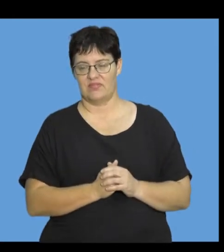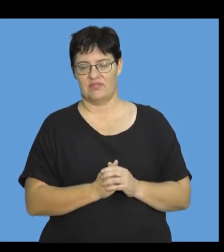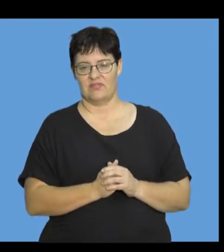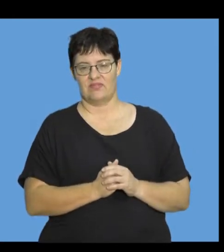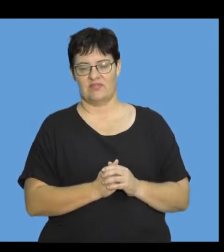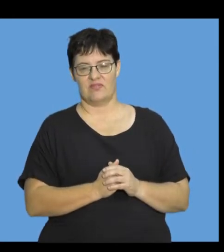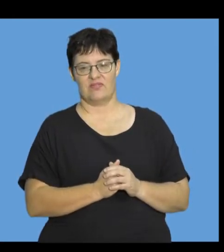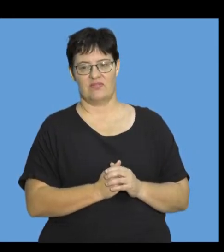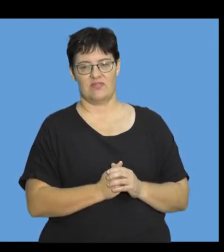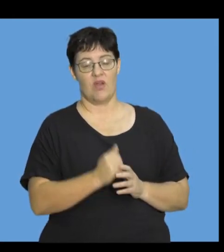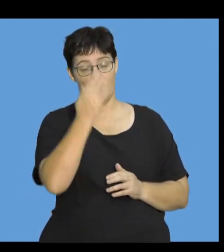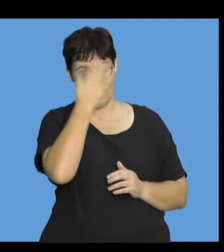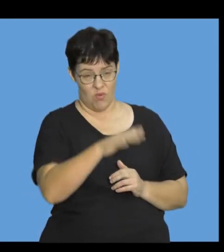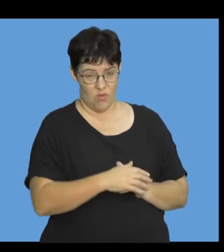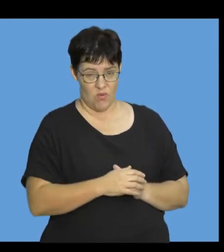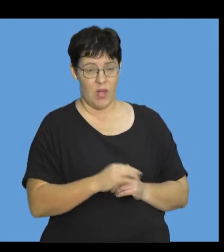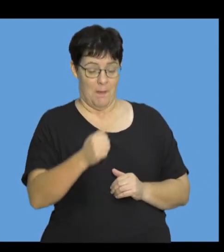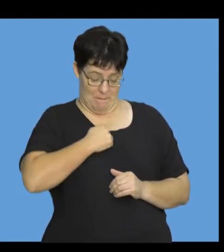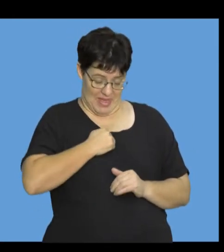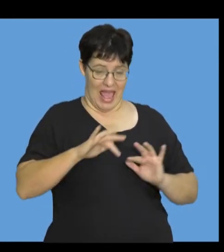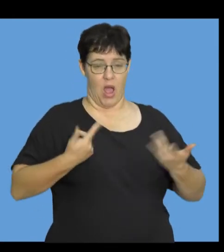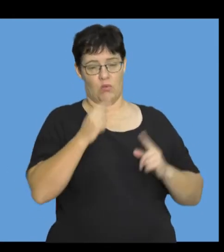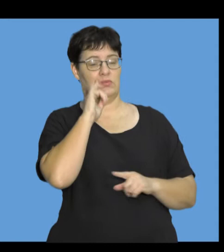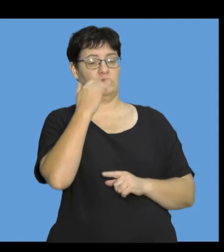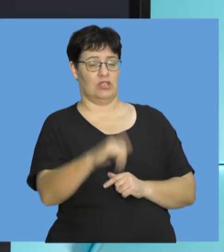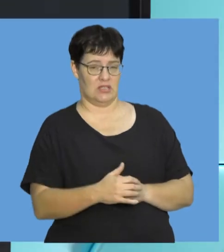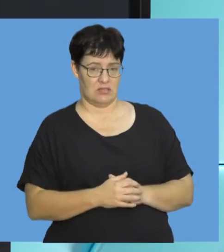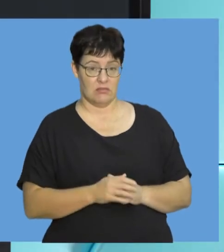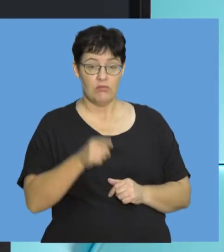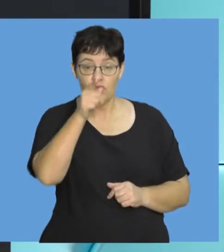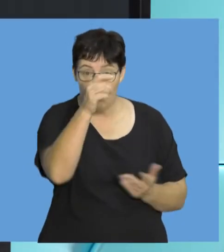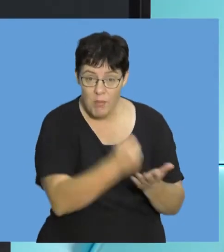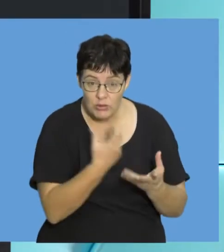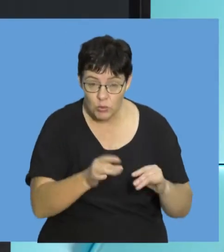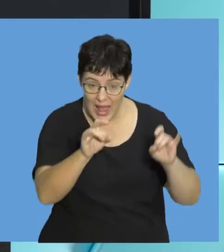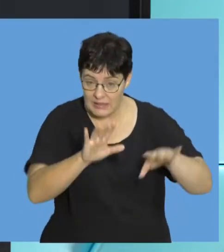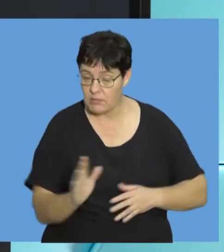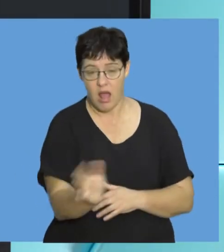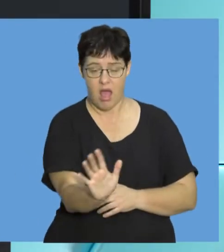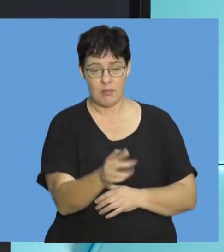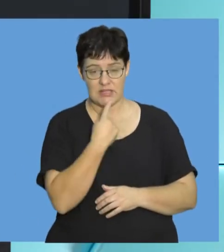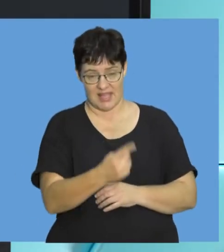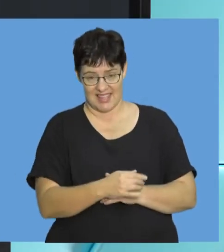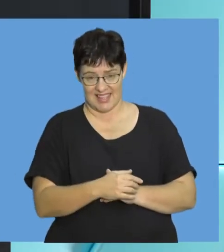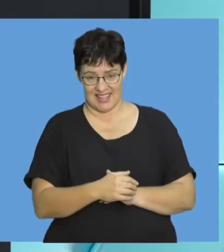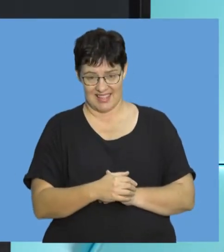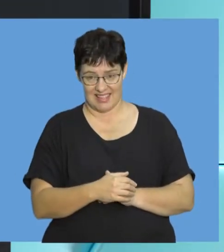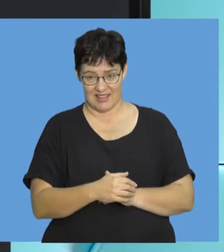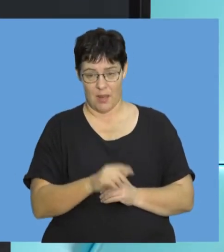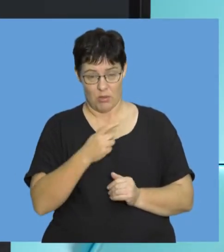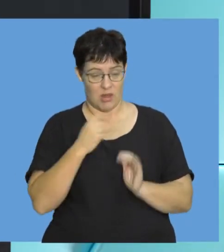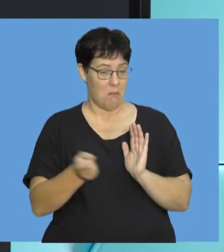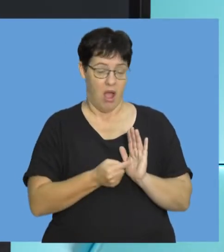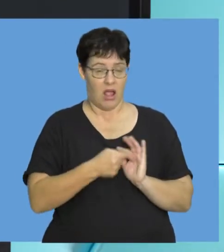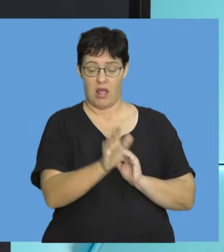Now, guys, I know that I said this is me checking my answers, right? I'm not saying you need to do this in the exam, right? For the